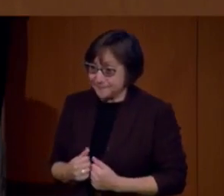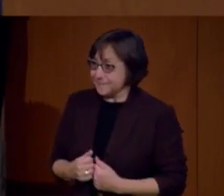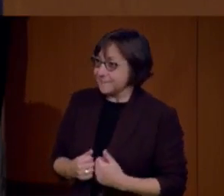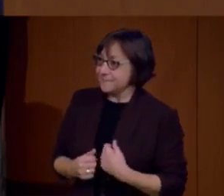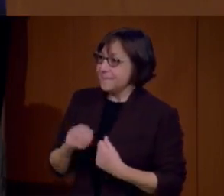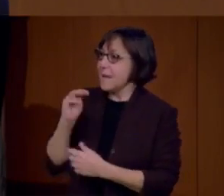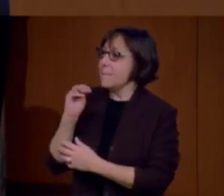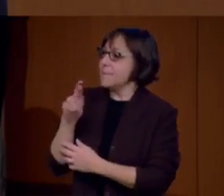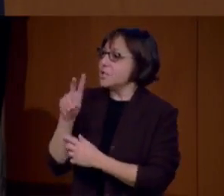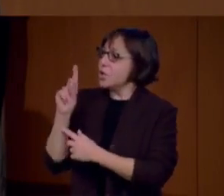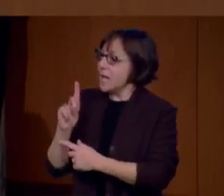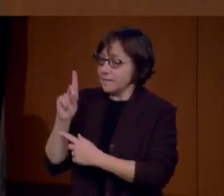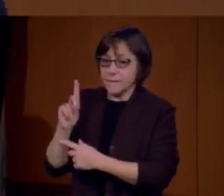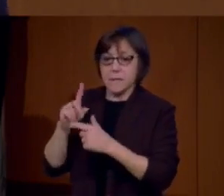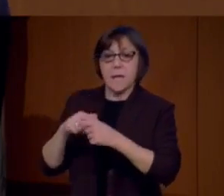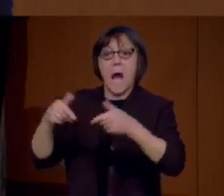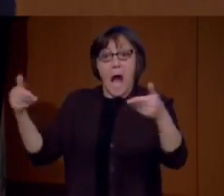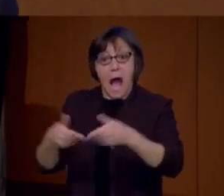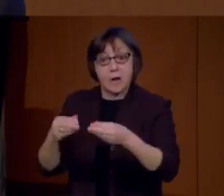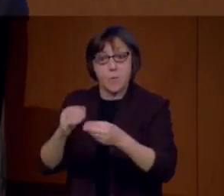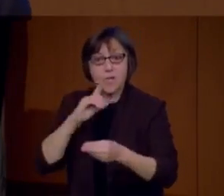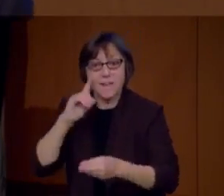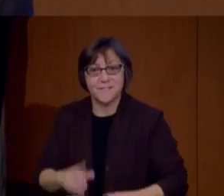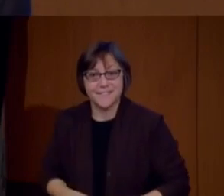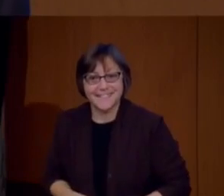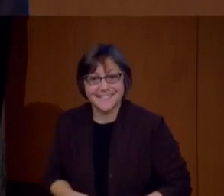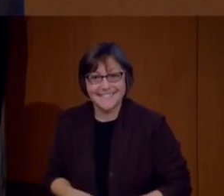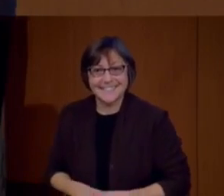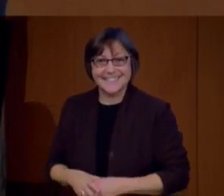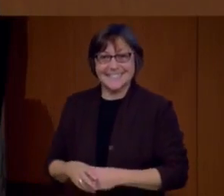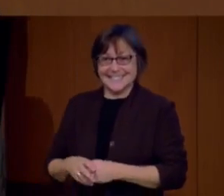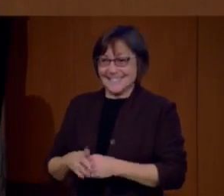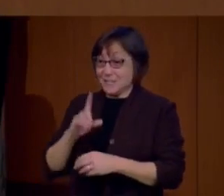Mr. Delavan then went out and hired more deaf people. It's a true story.